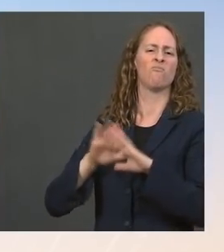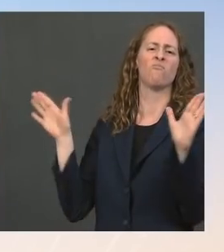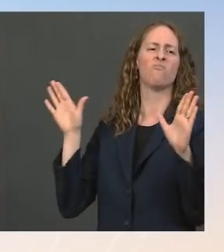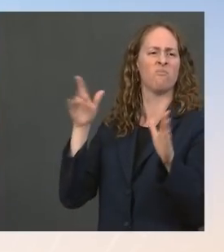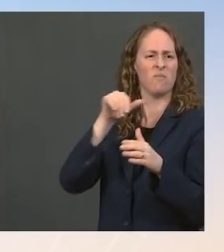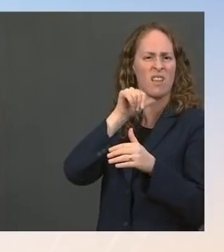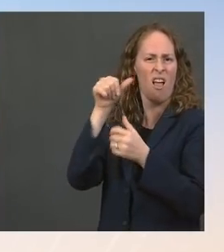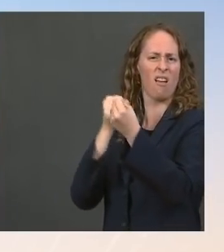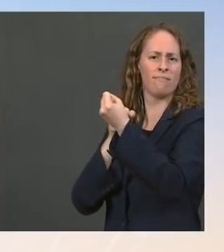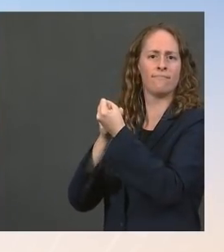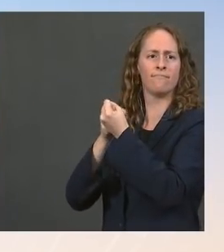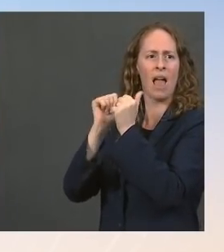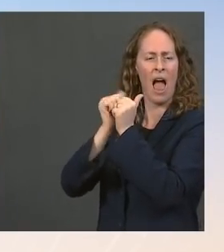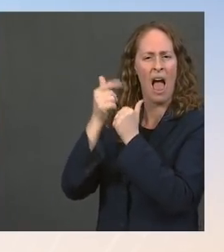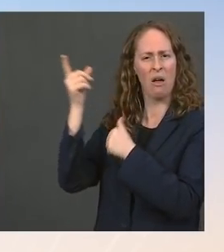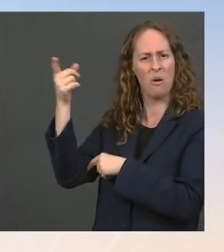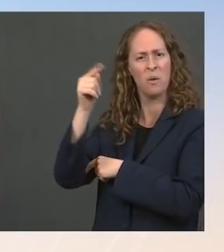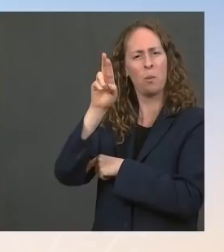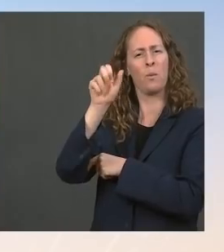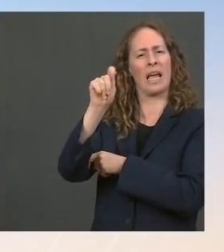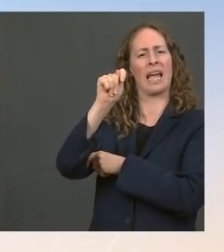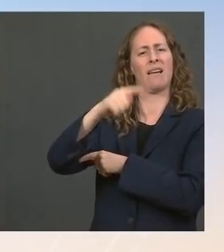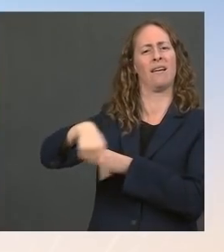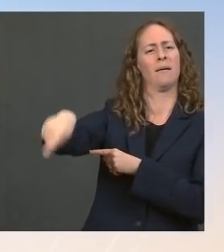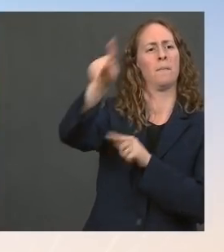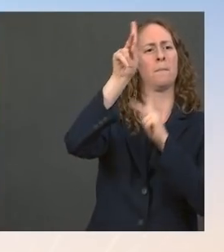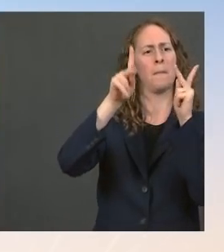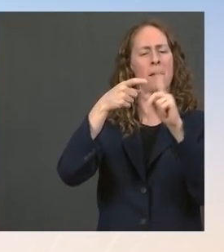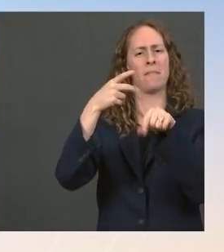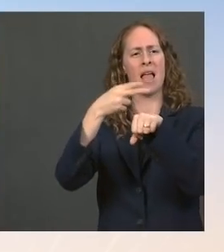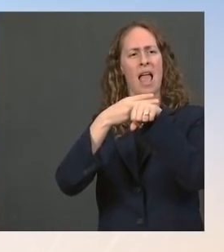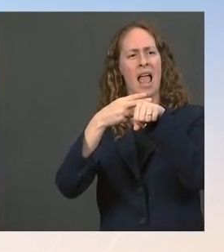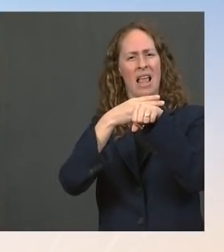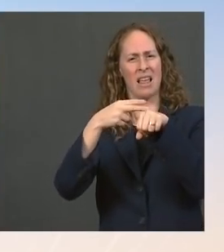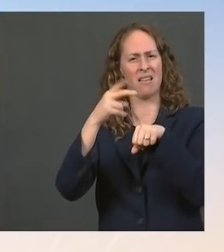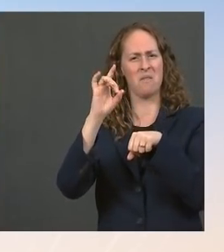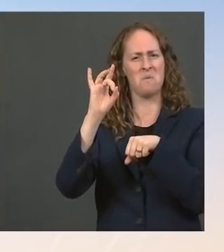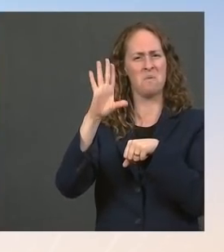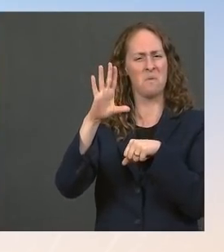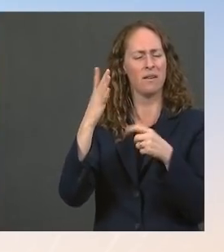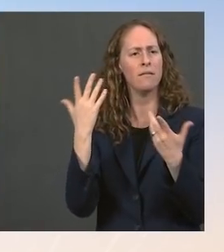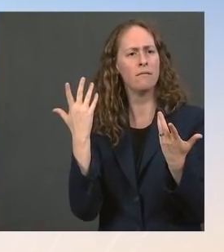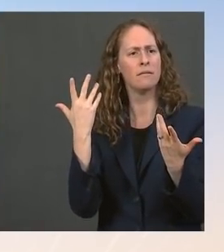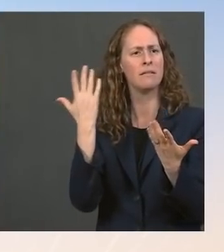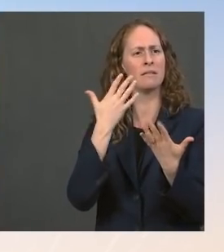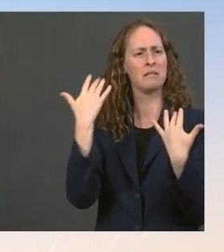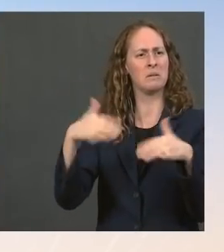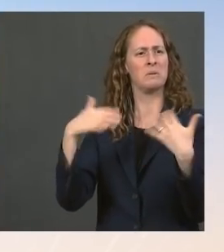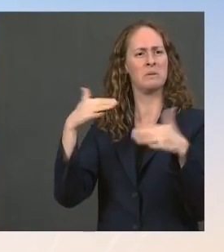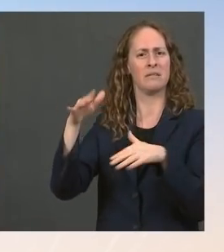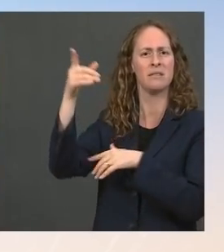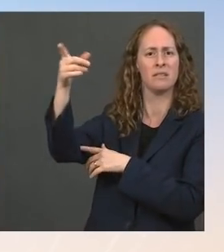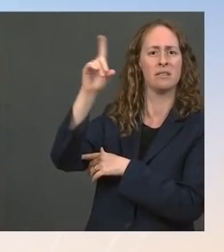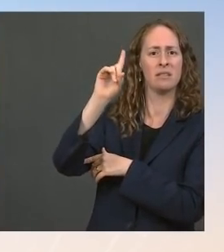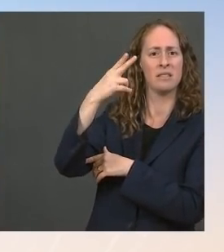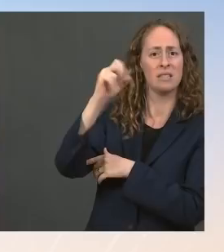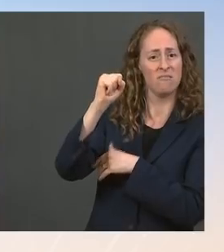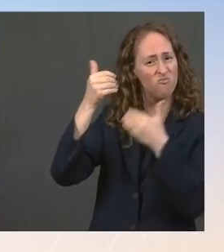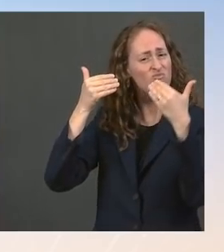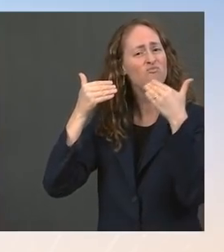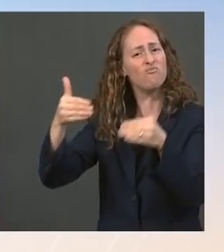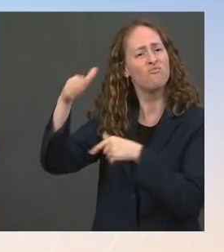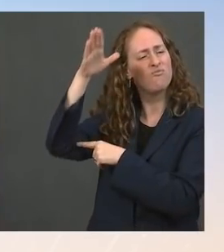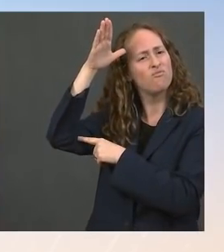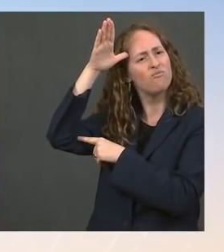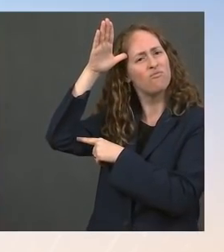decision to deport thousands of Haitian refugees. Why would DHS go ahead with a plan against the Special